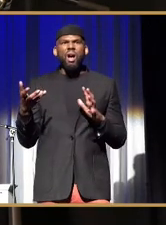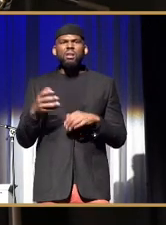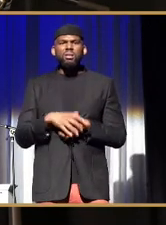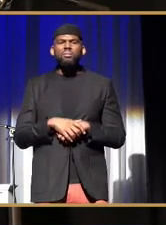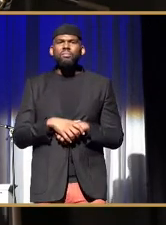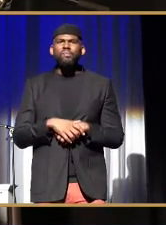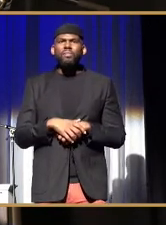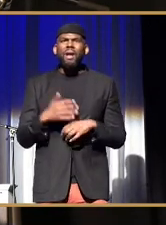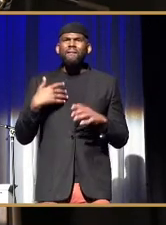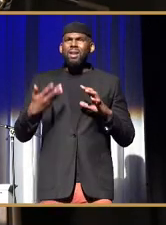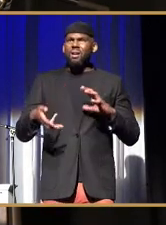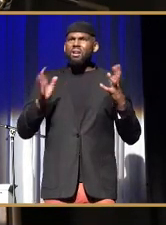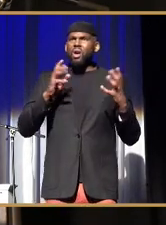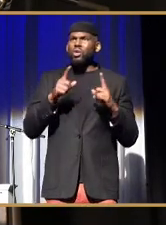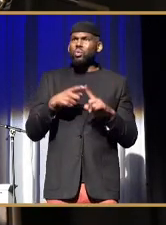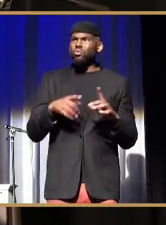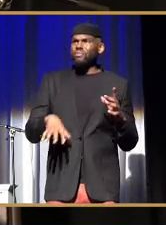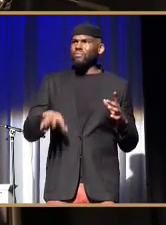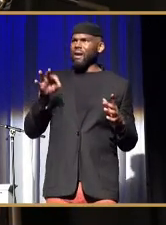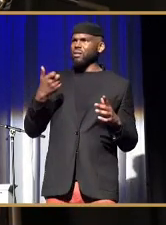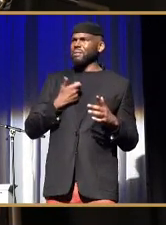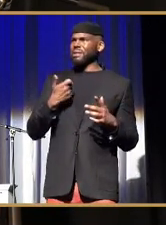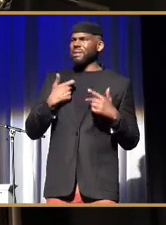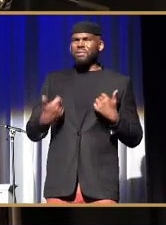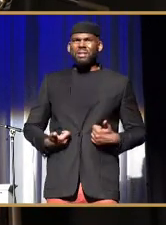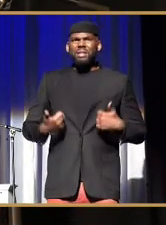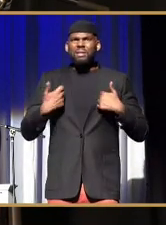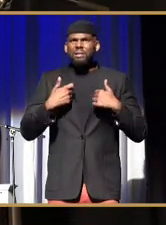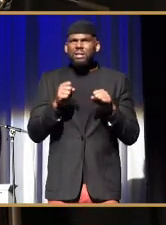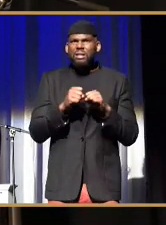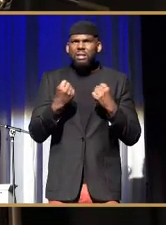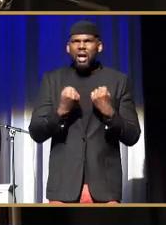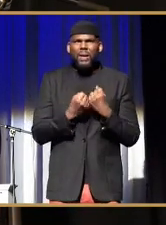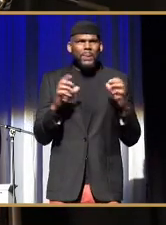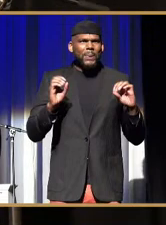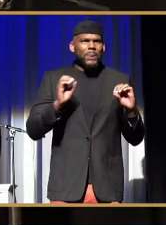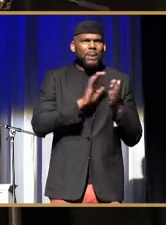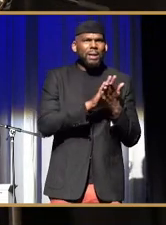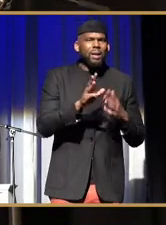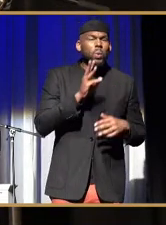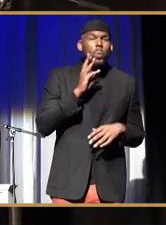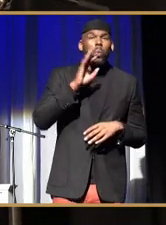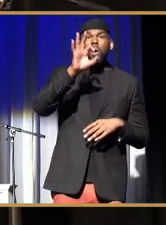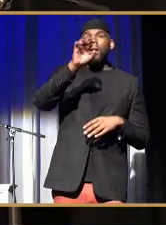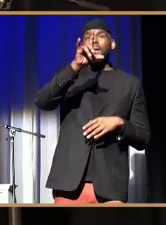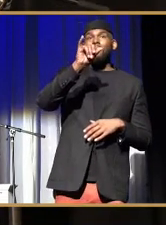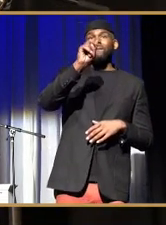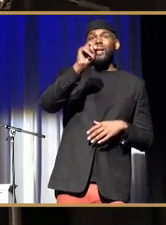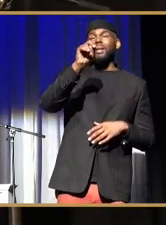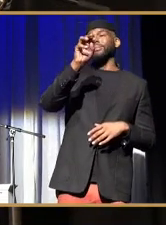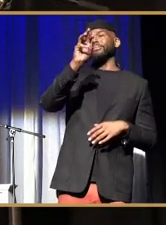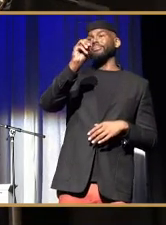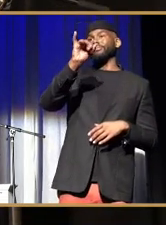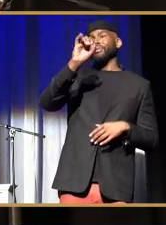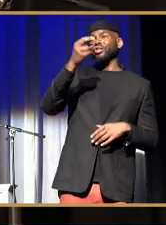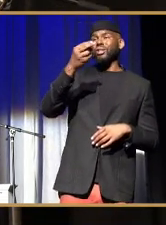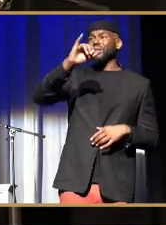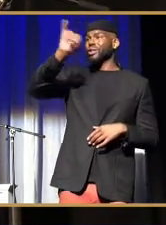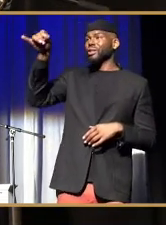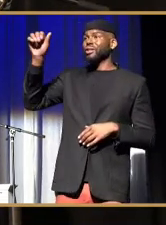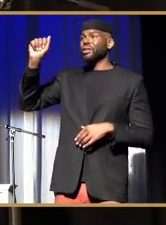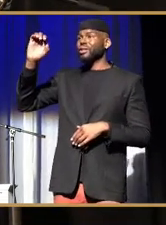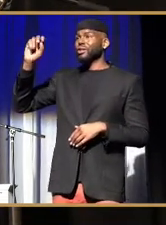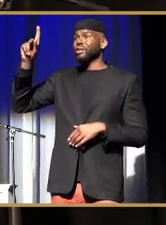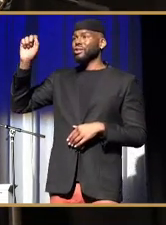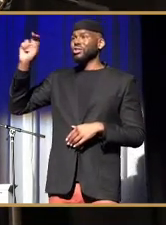There's chaos when we find ourselves living in a society where we don't have clean water in Flint, Michigan, and Jackson, Mississippi, all because